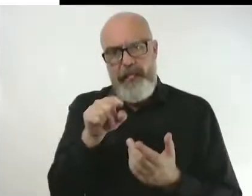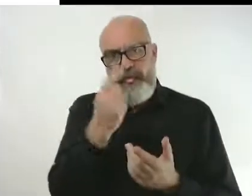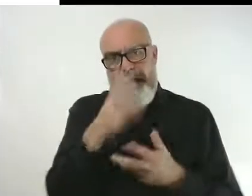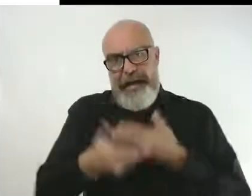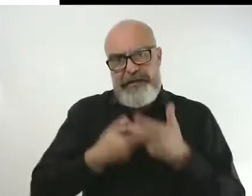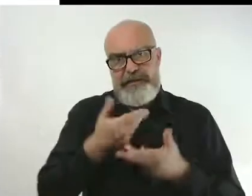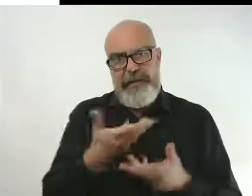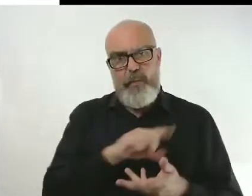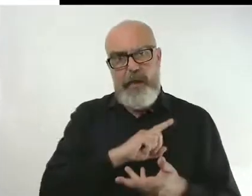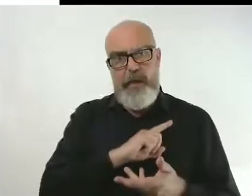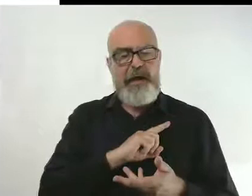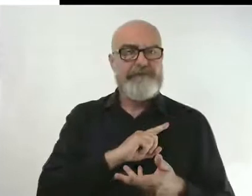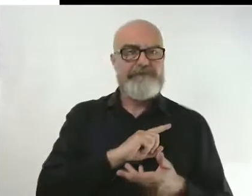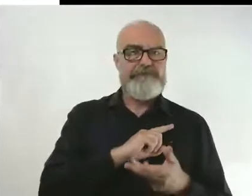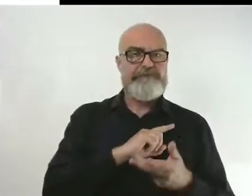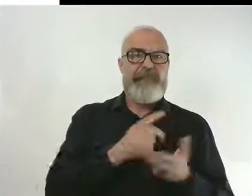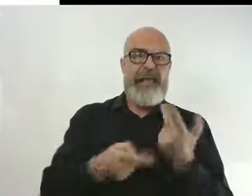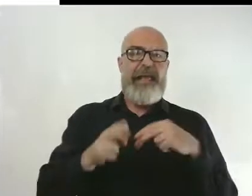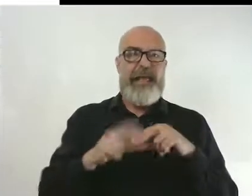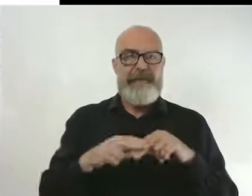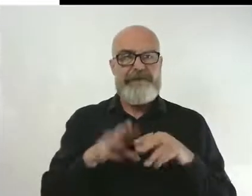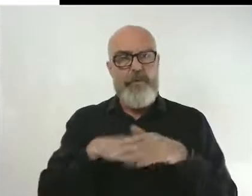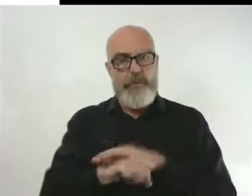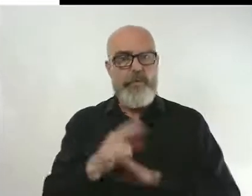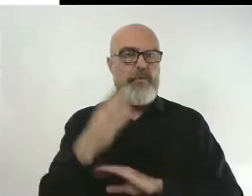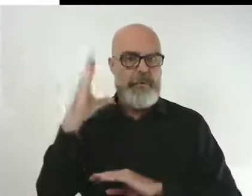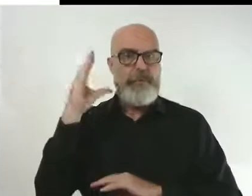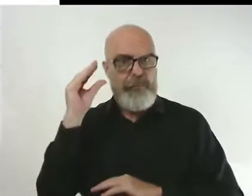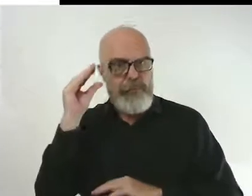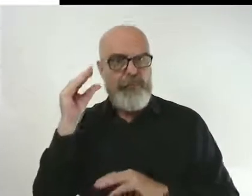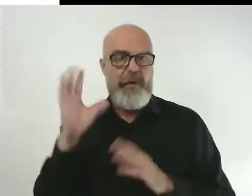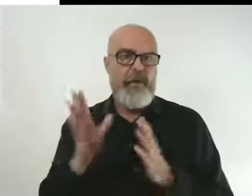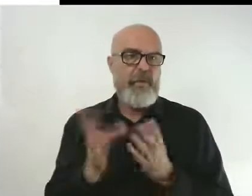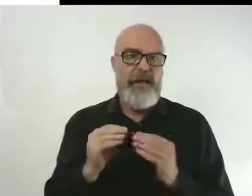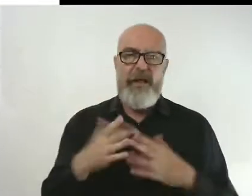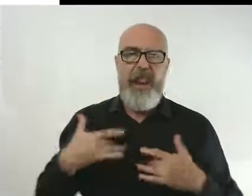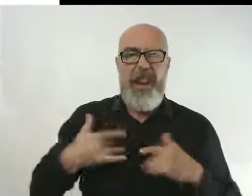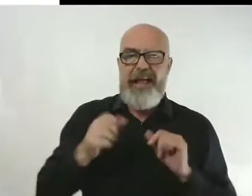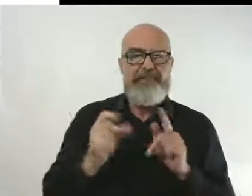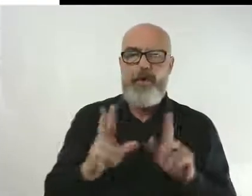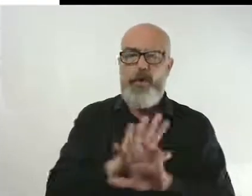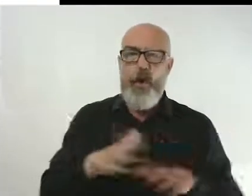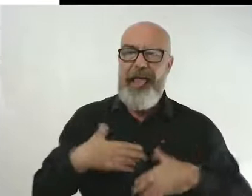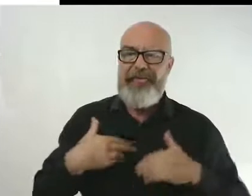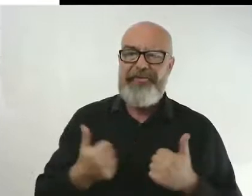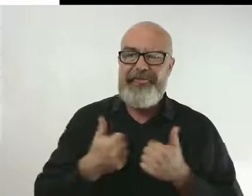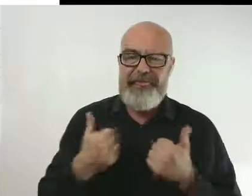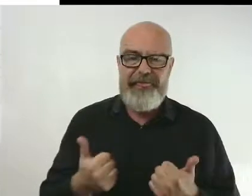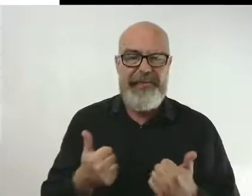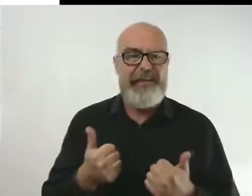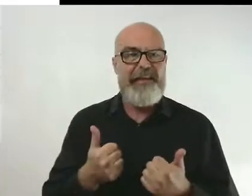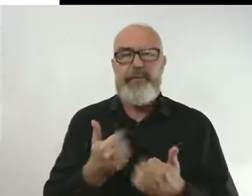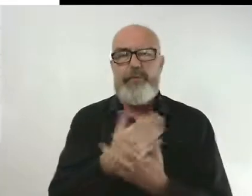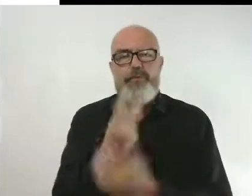position. That can explain why individuals of a lower socioeconomic position adopt an unhealthy